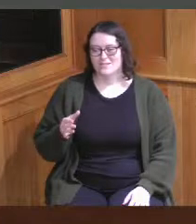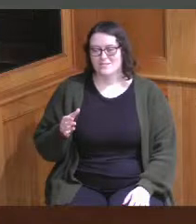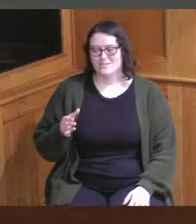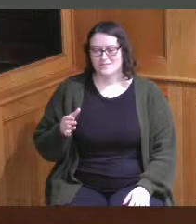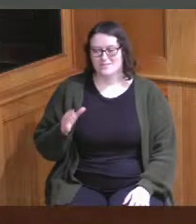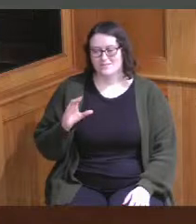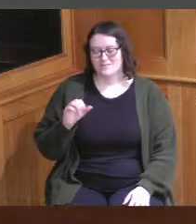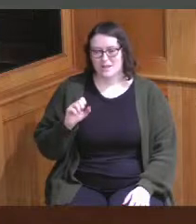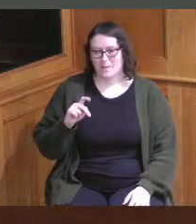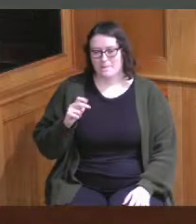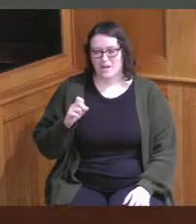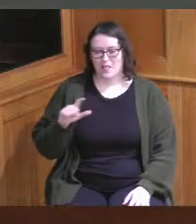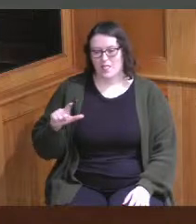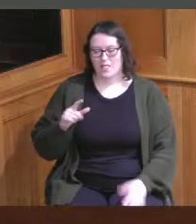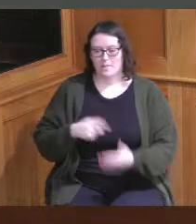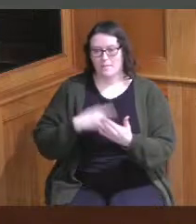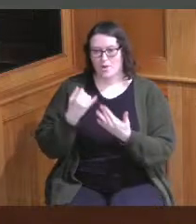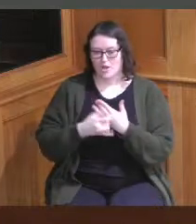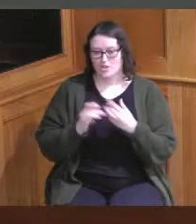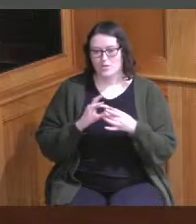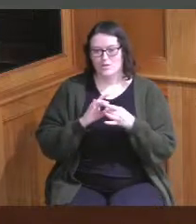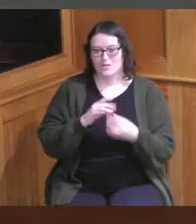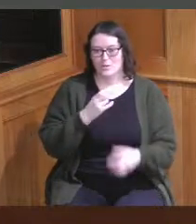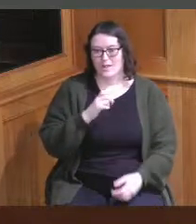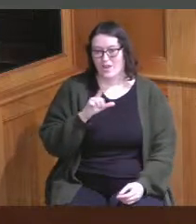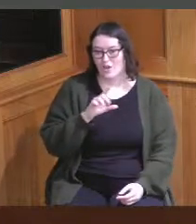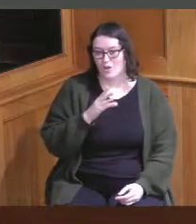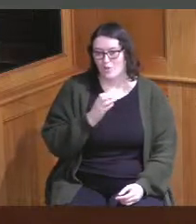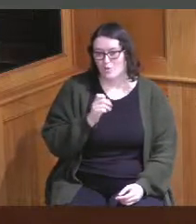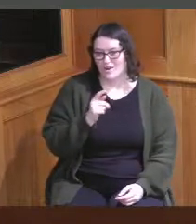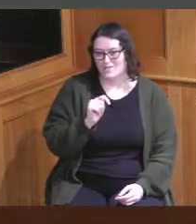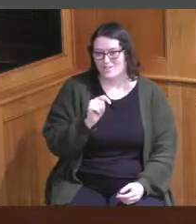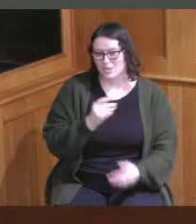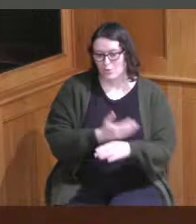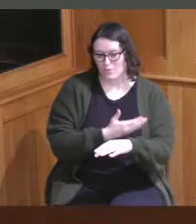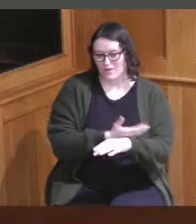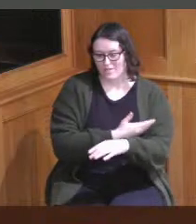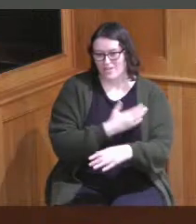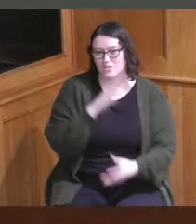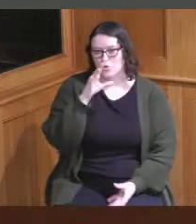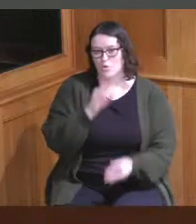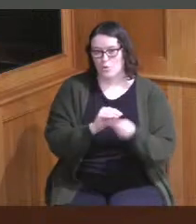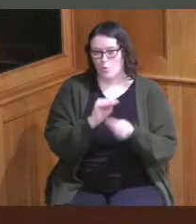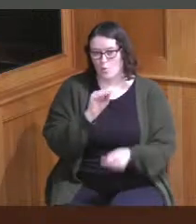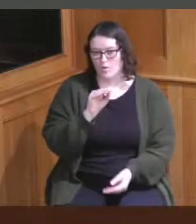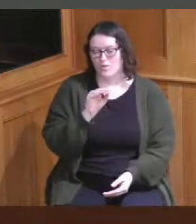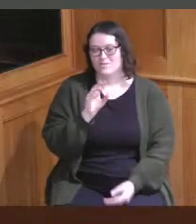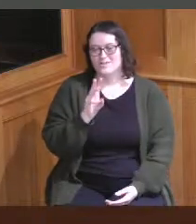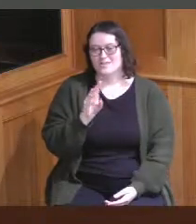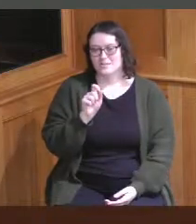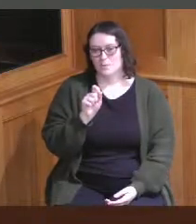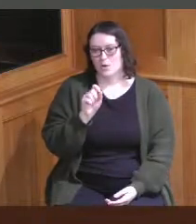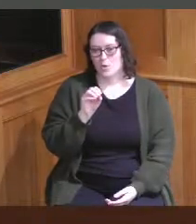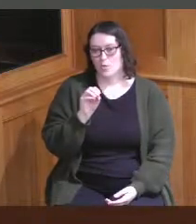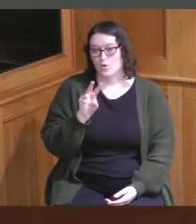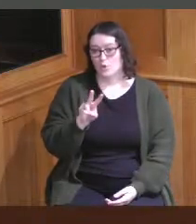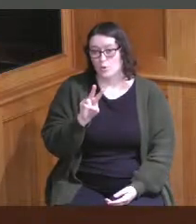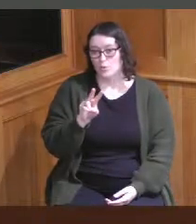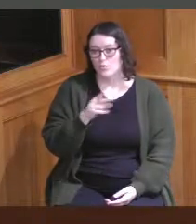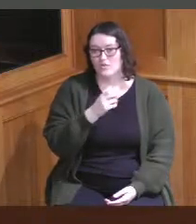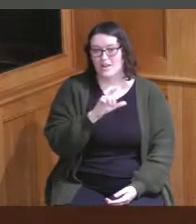capital projects for the Hillcrest renovation. The total amount is $6.02 for the